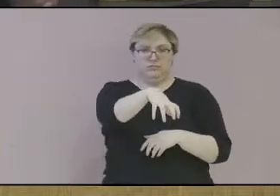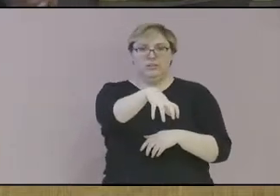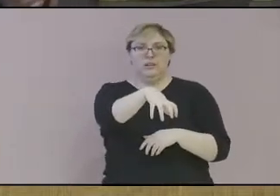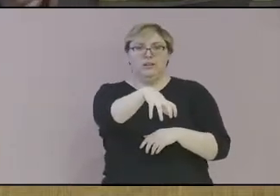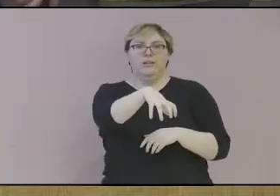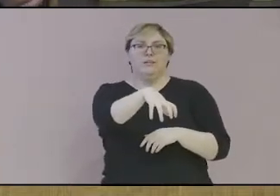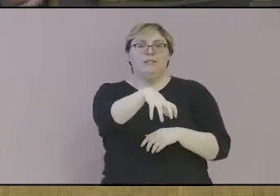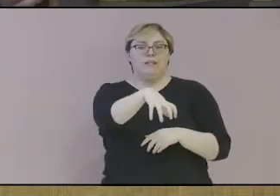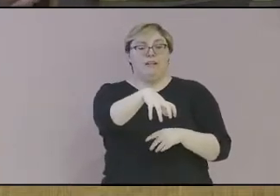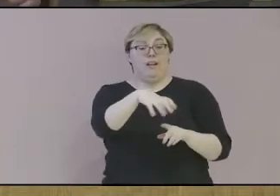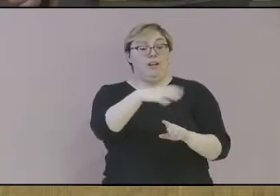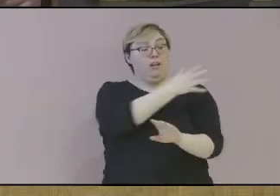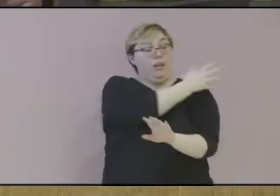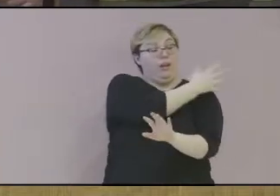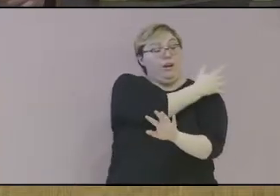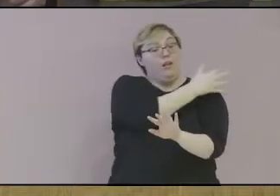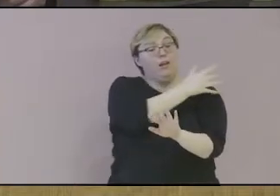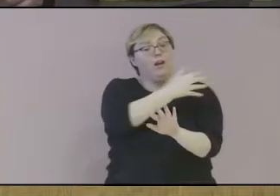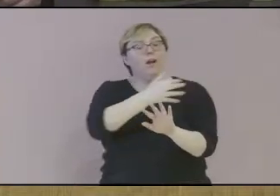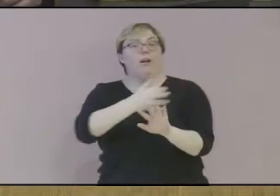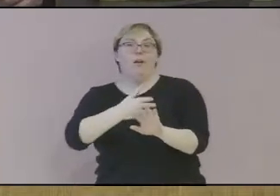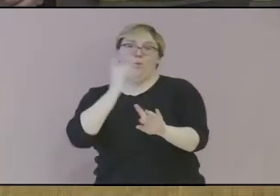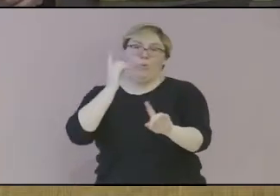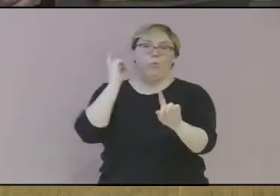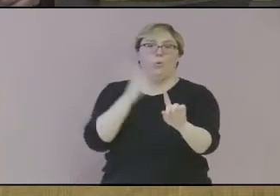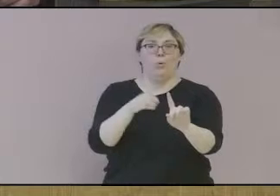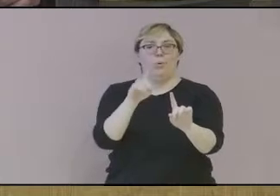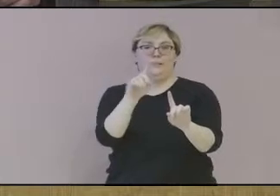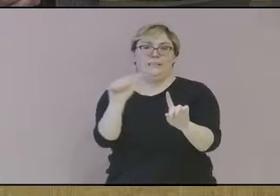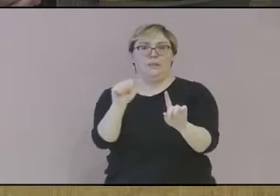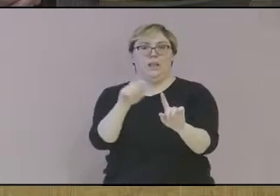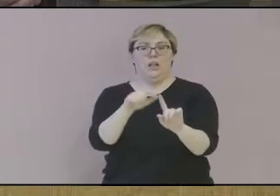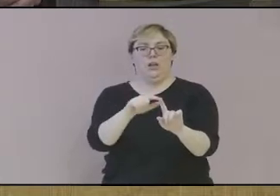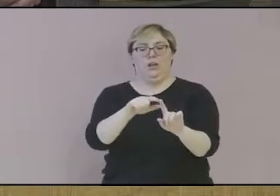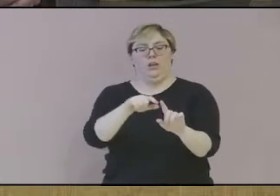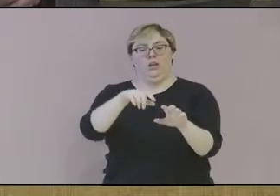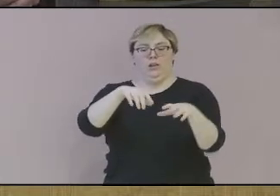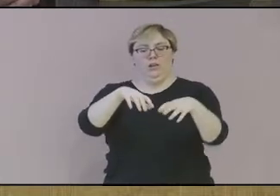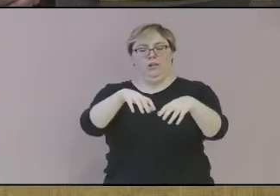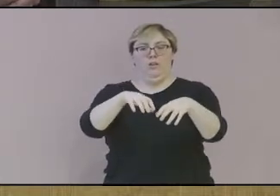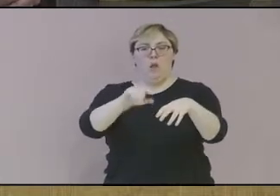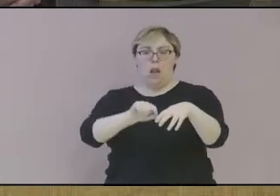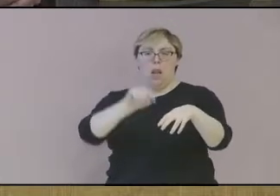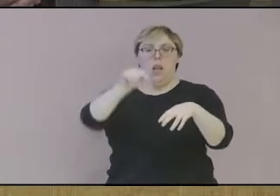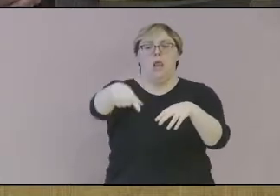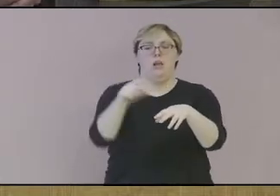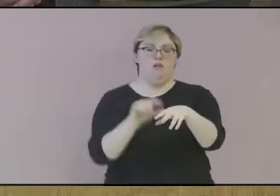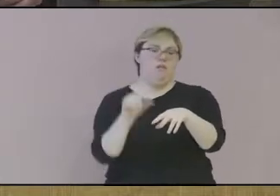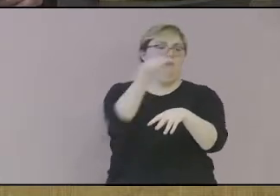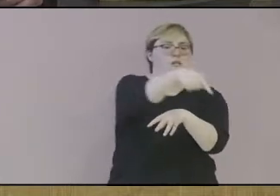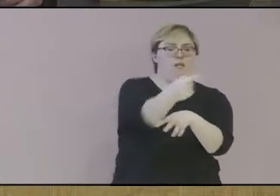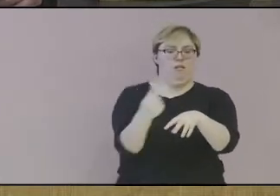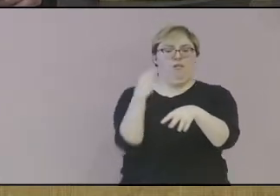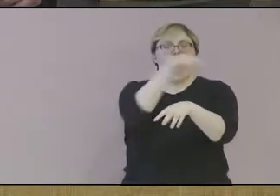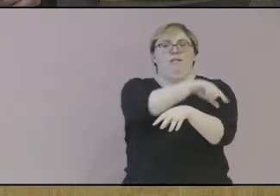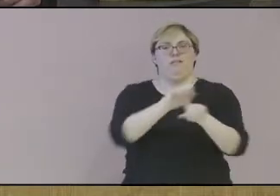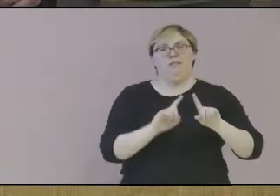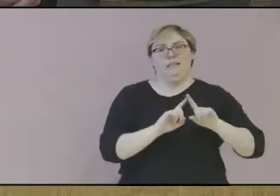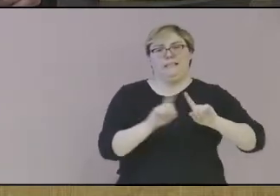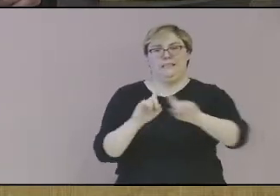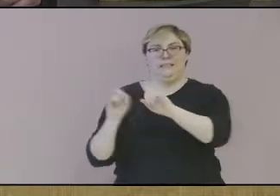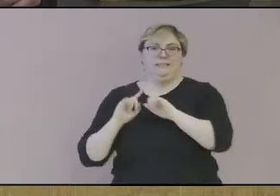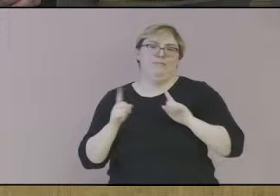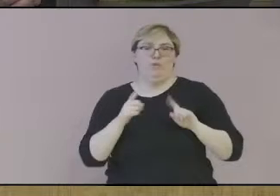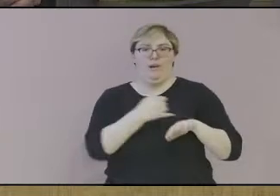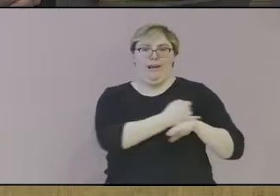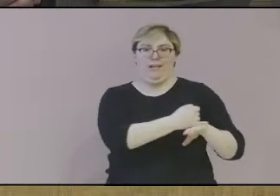archipelago around Manhattan. So Rikers Island is still where a large prison is. Roosevelt Island is a